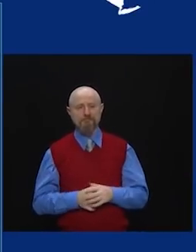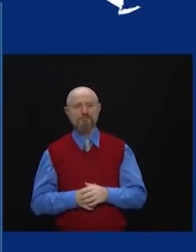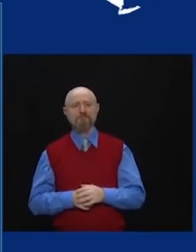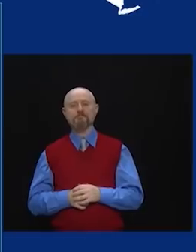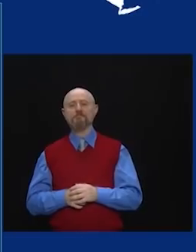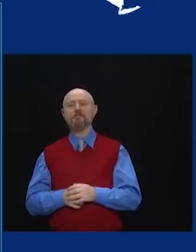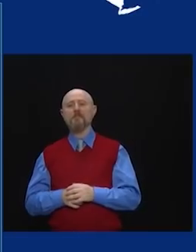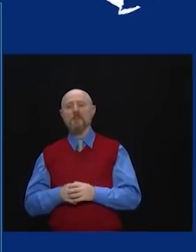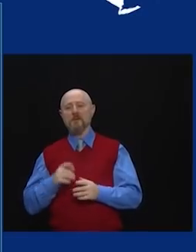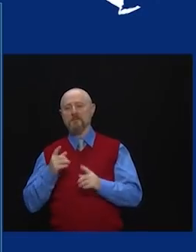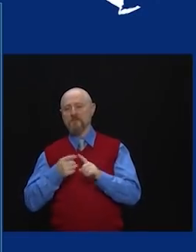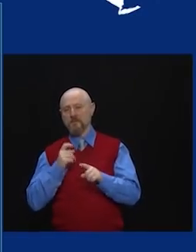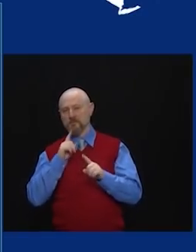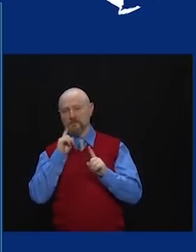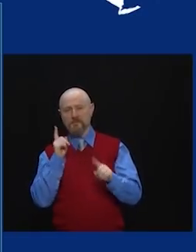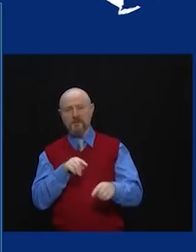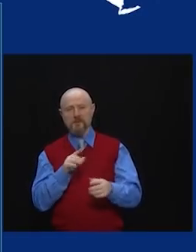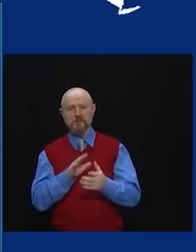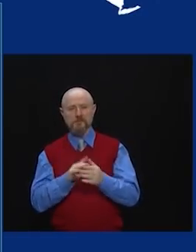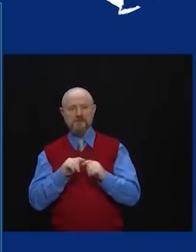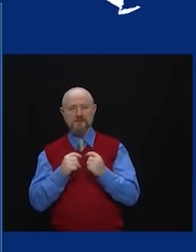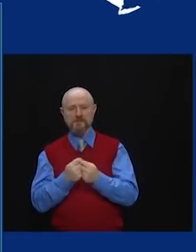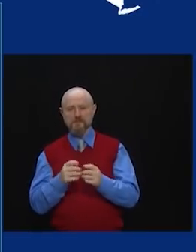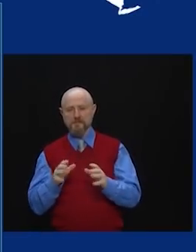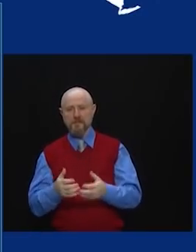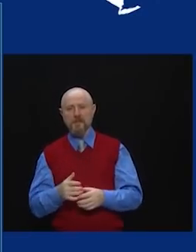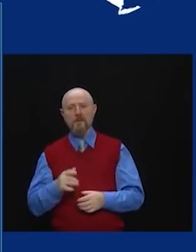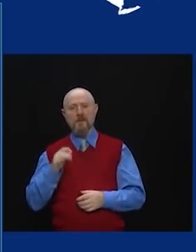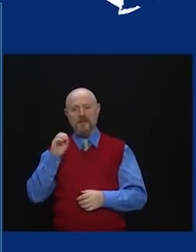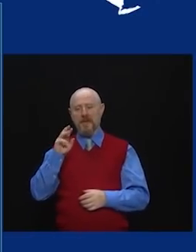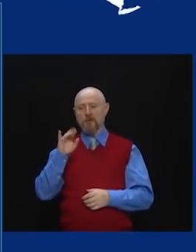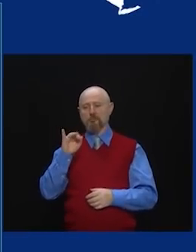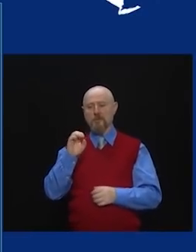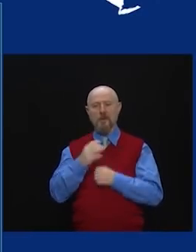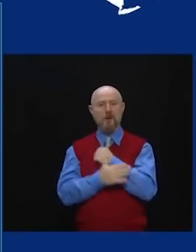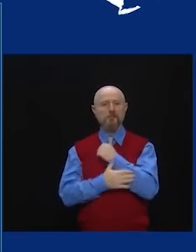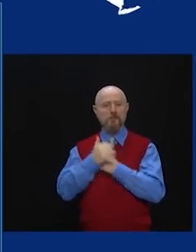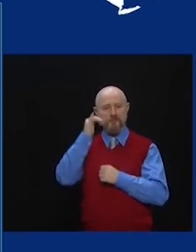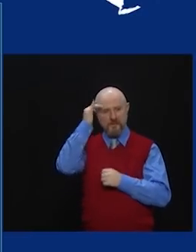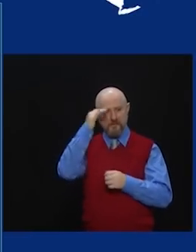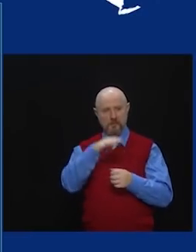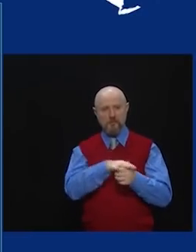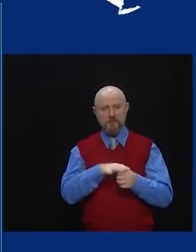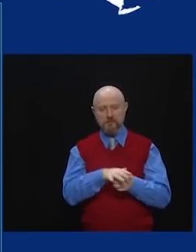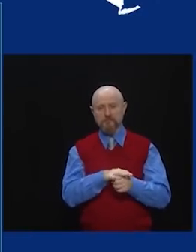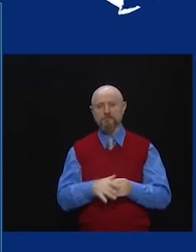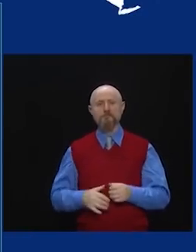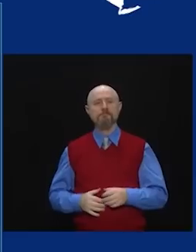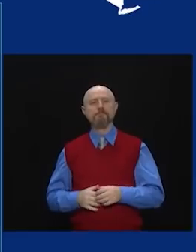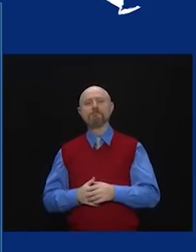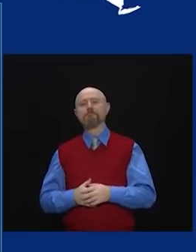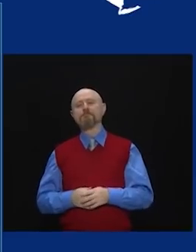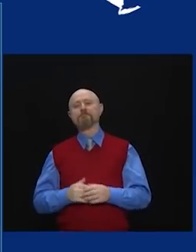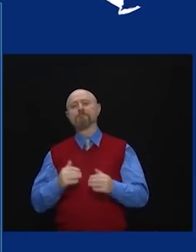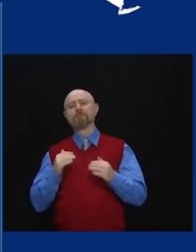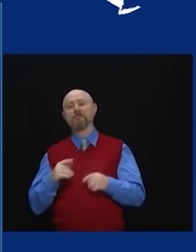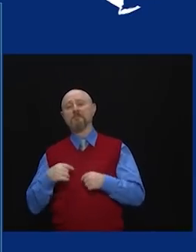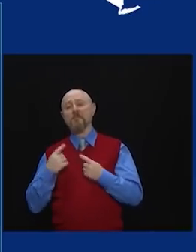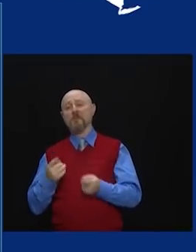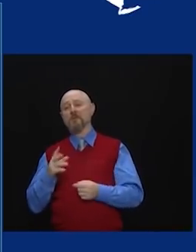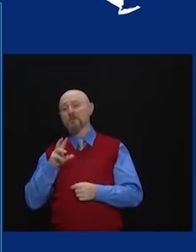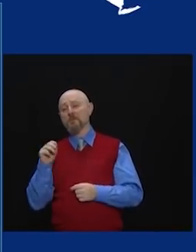shortly. In addition, they're adding to we've had 30 federal ambulance teams in state